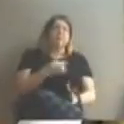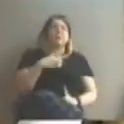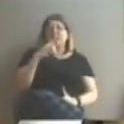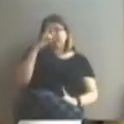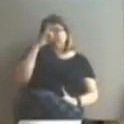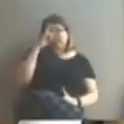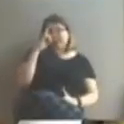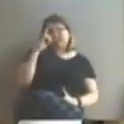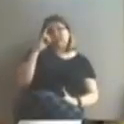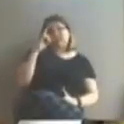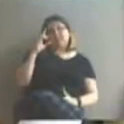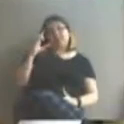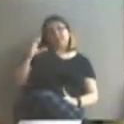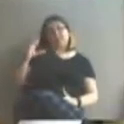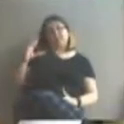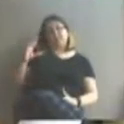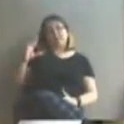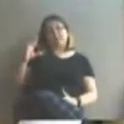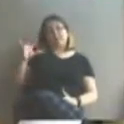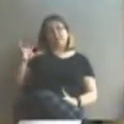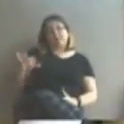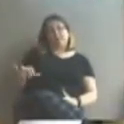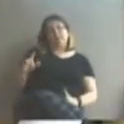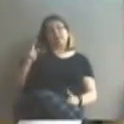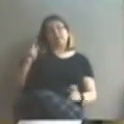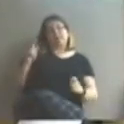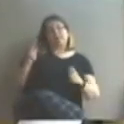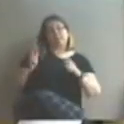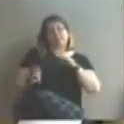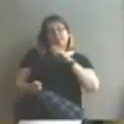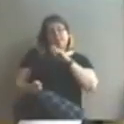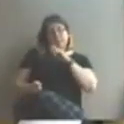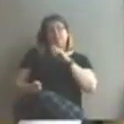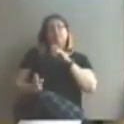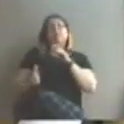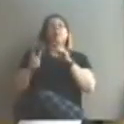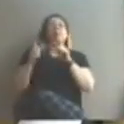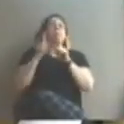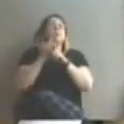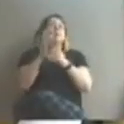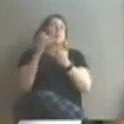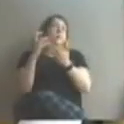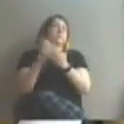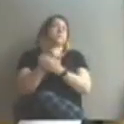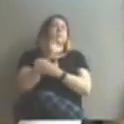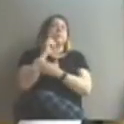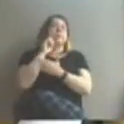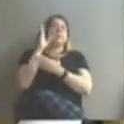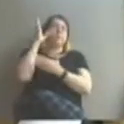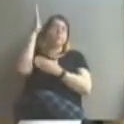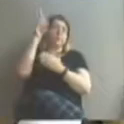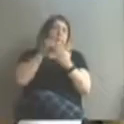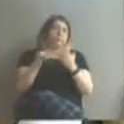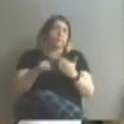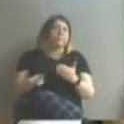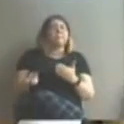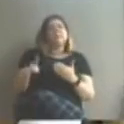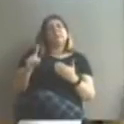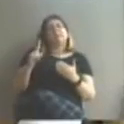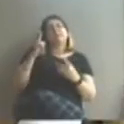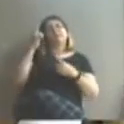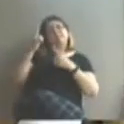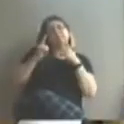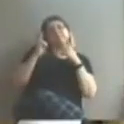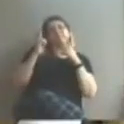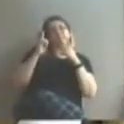the change that we recommended there. We want to also take the time in future exploration to look at the capacity of